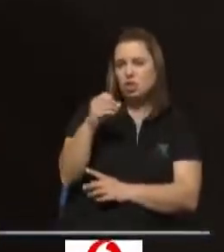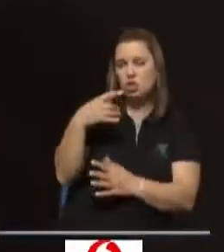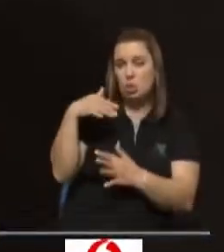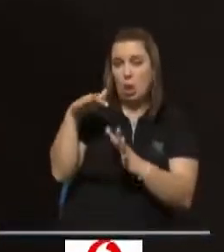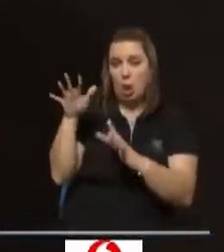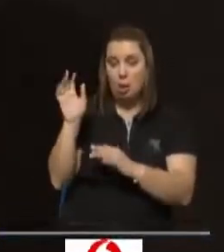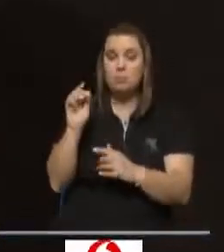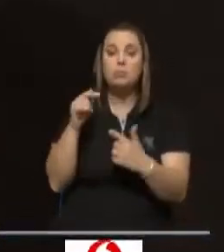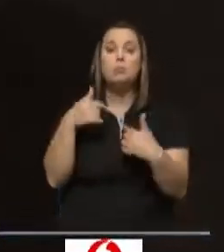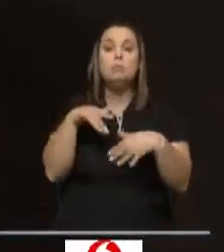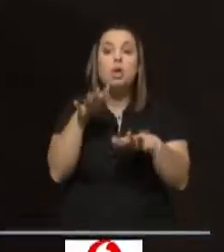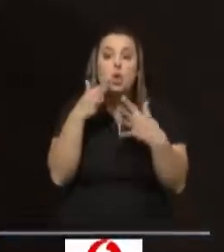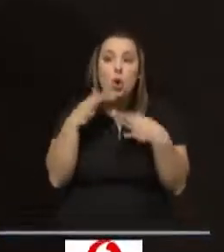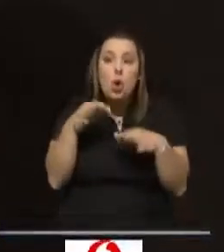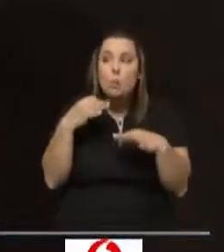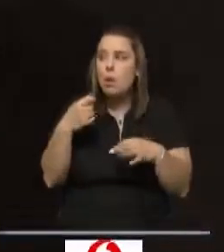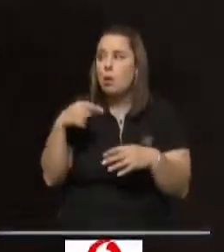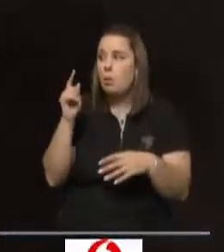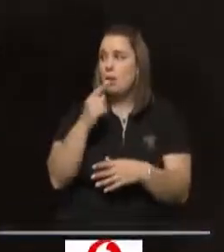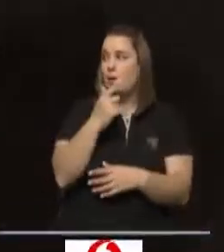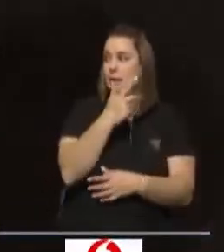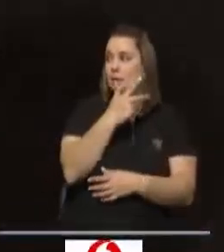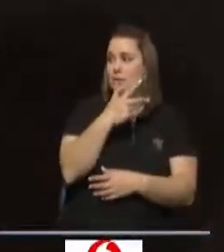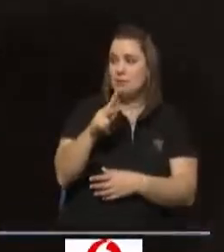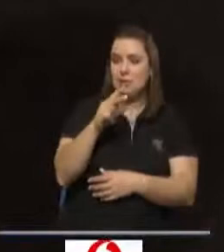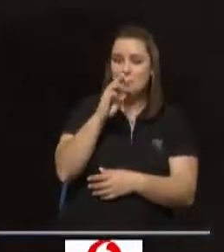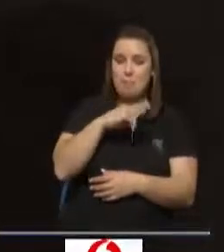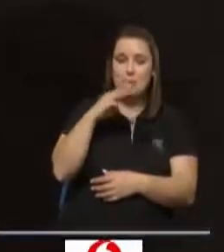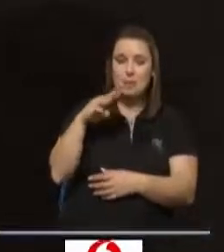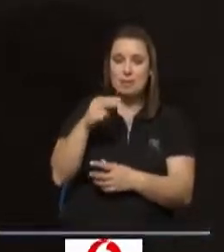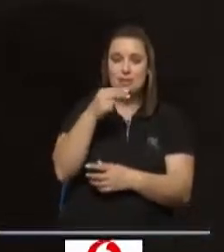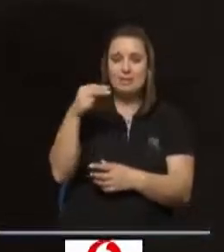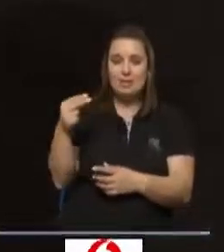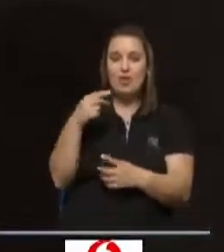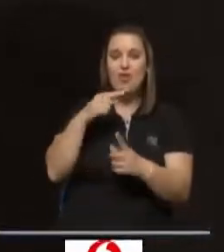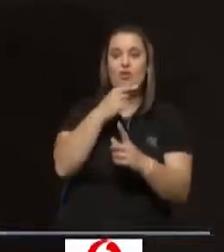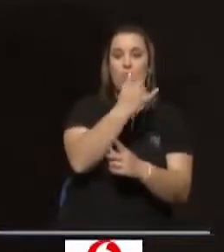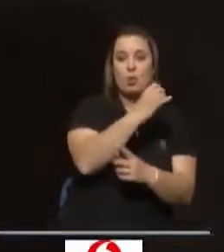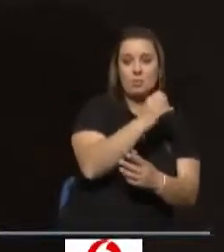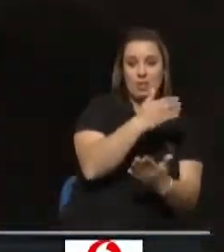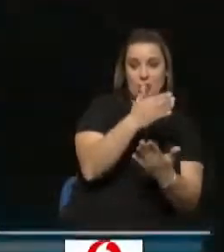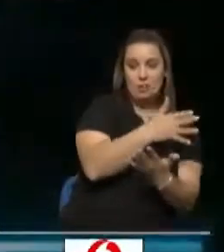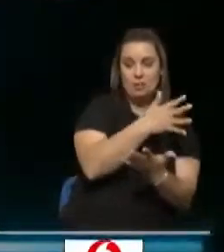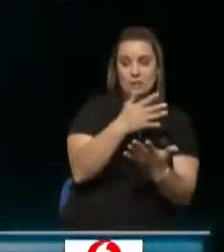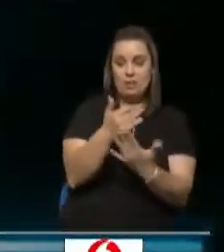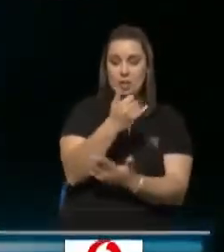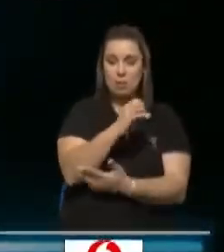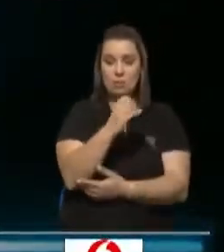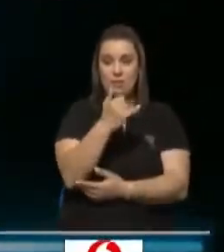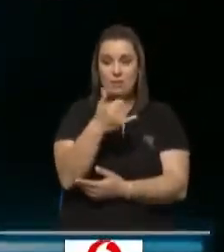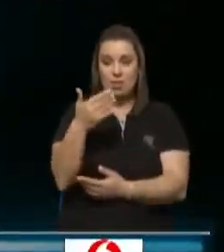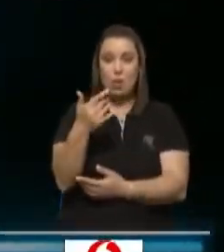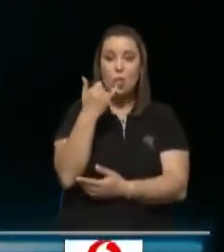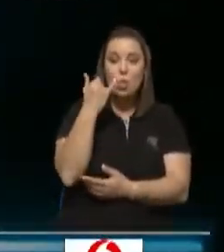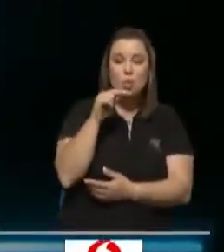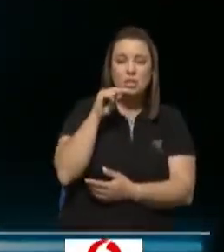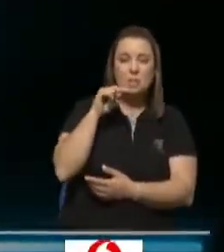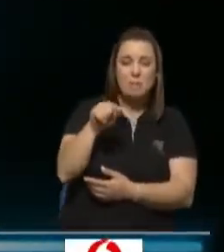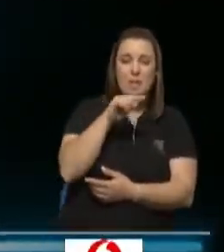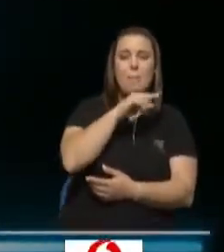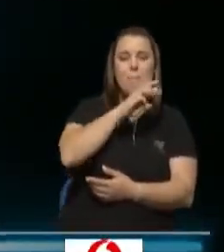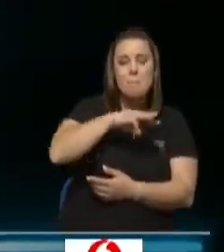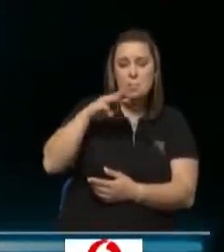it's not normal. Last year was less, but it's not normal that it's 100 million euros in the last 10 years. Between 2011 and 2021, it was 2